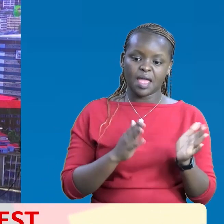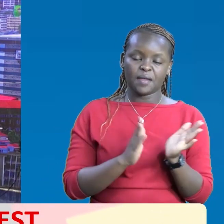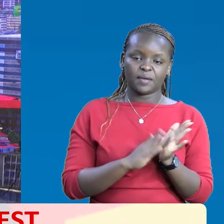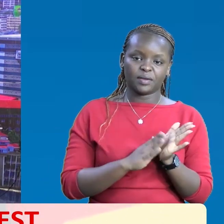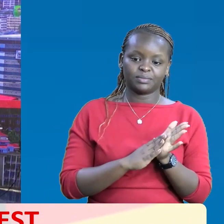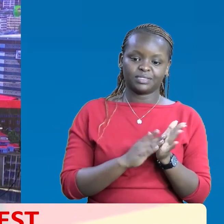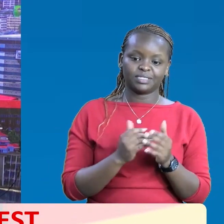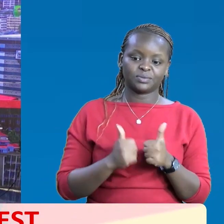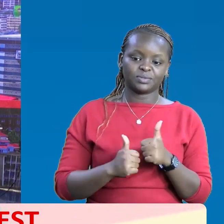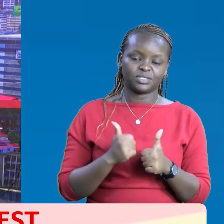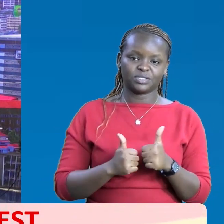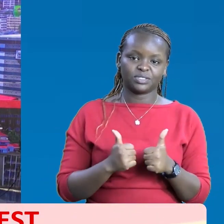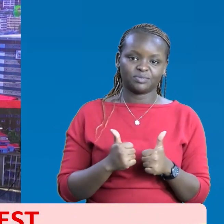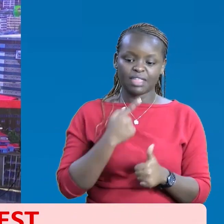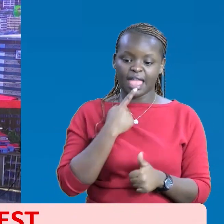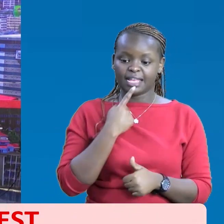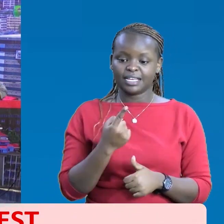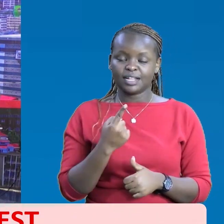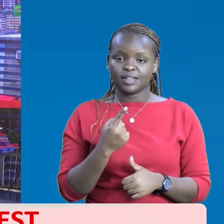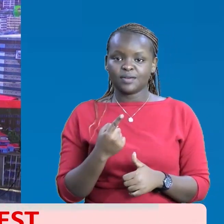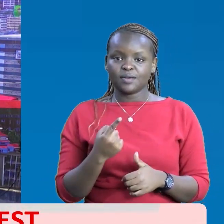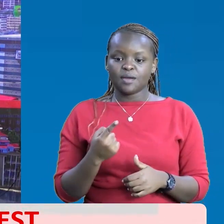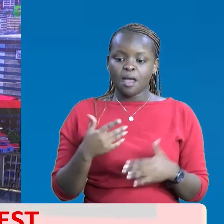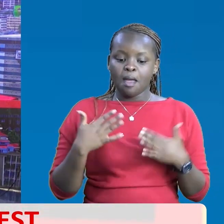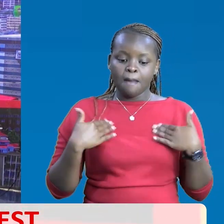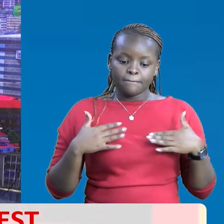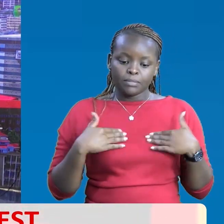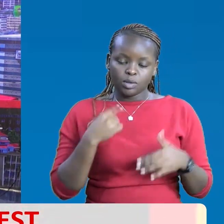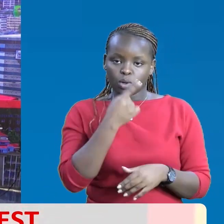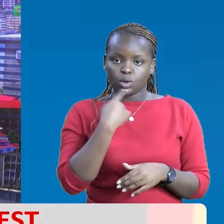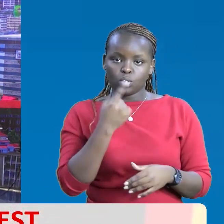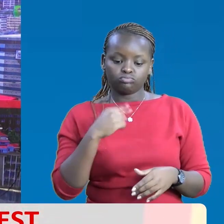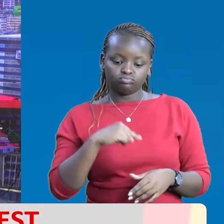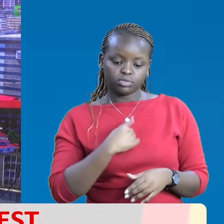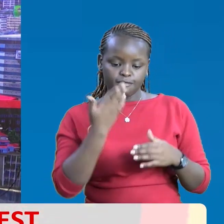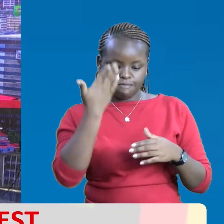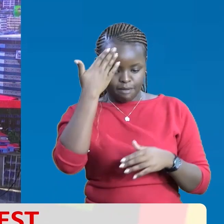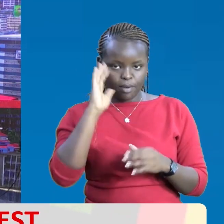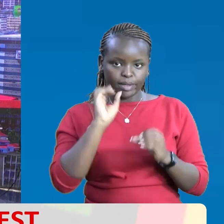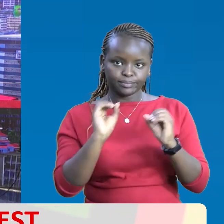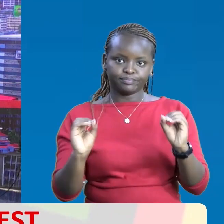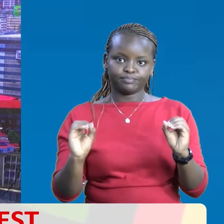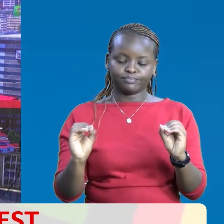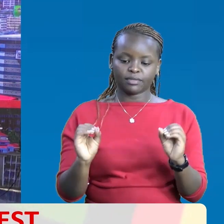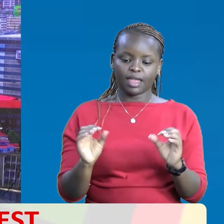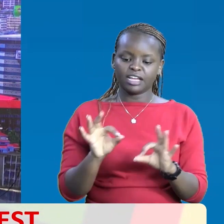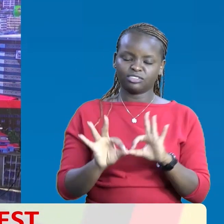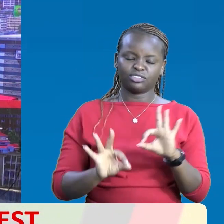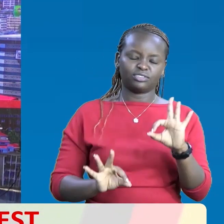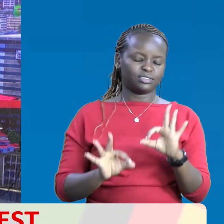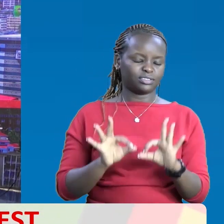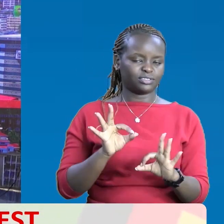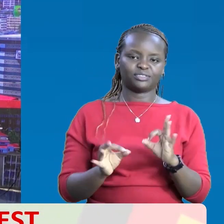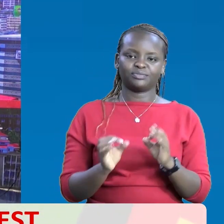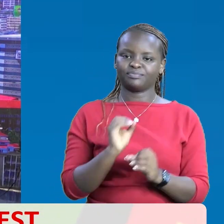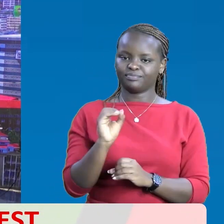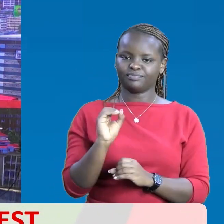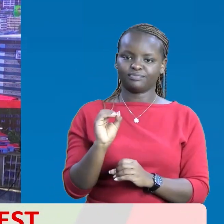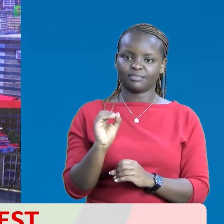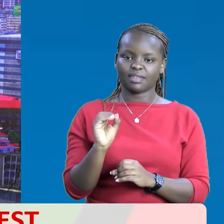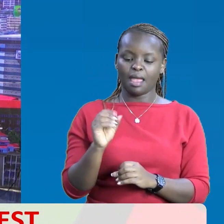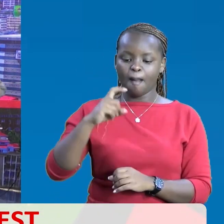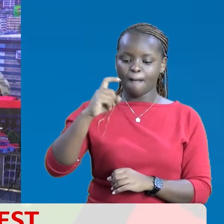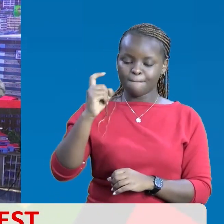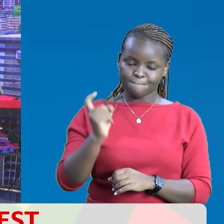you guys, mtu mwenye hako self aware anakuanga na issues gani? Next time to judge tuambie you need to go.